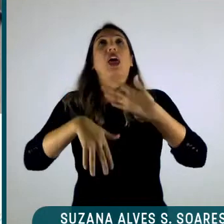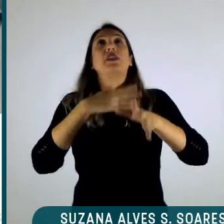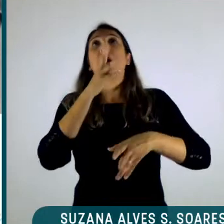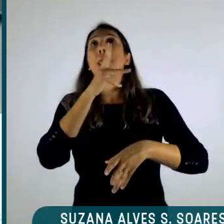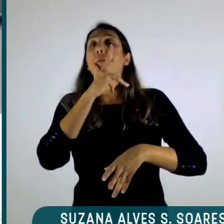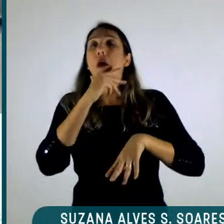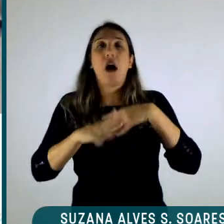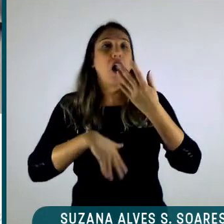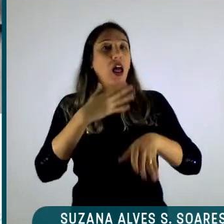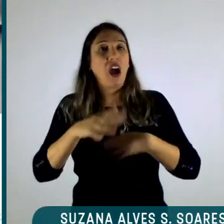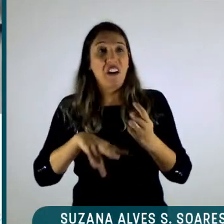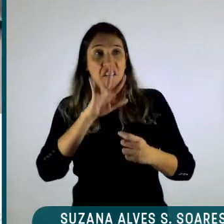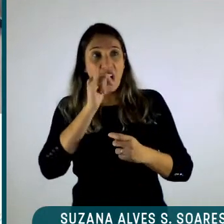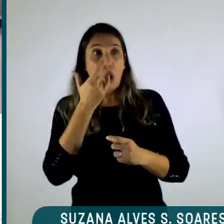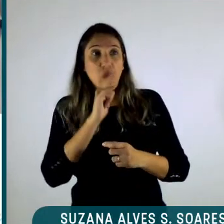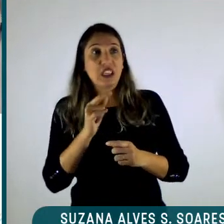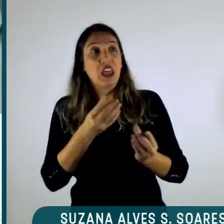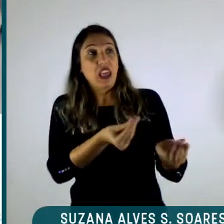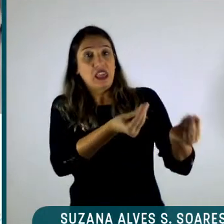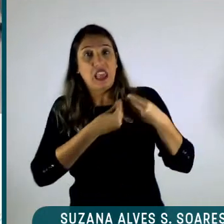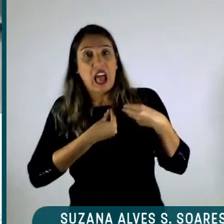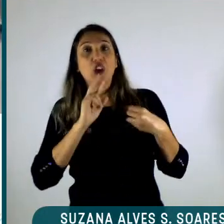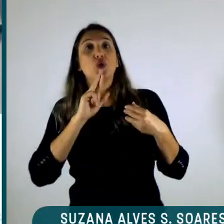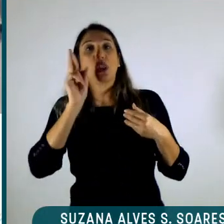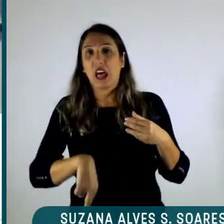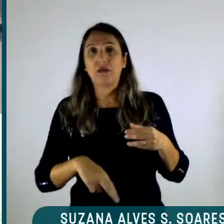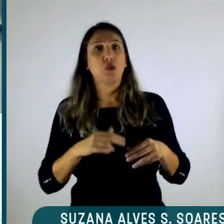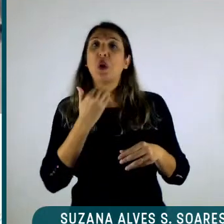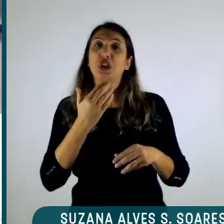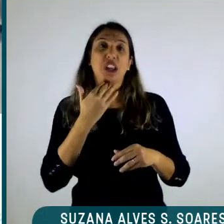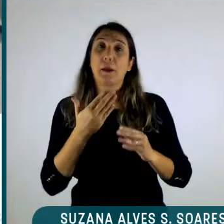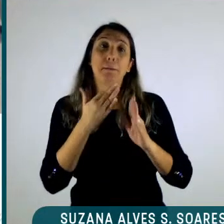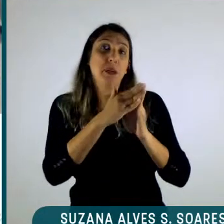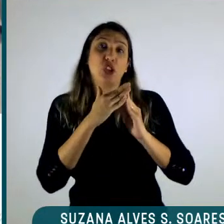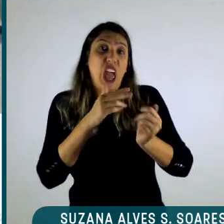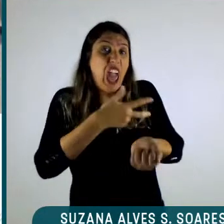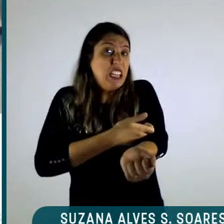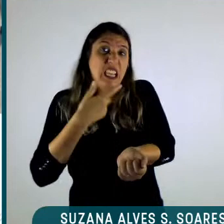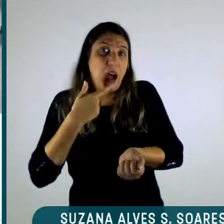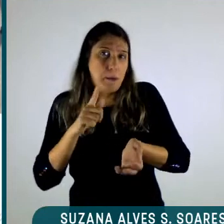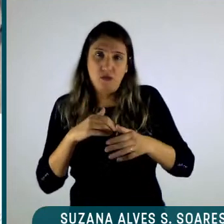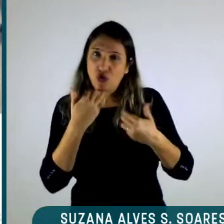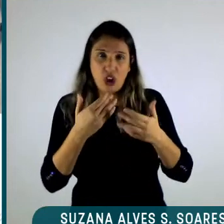exams, they don't have blood tests,